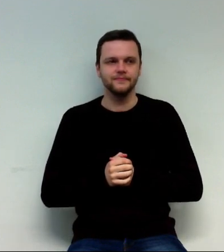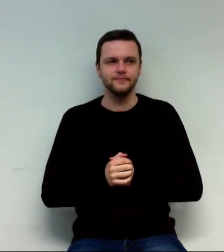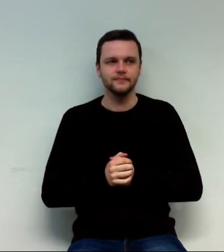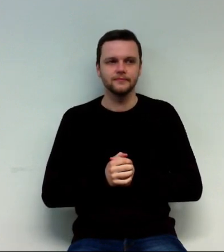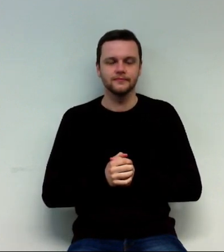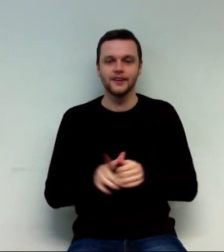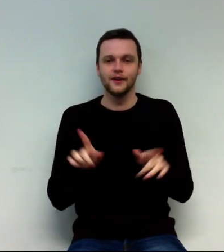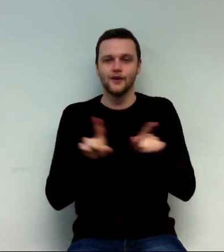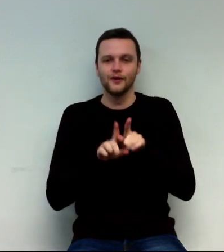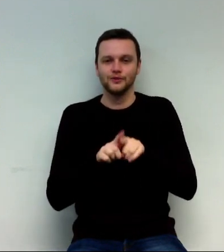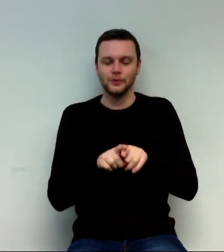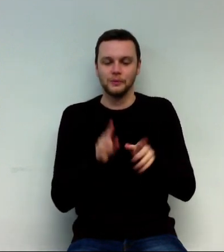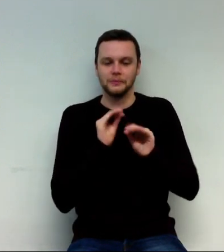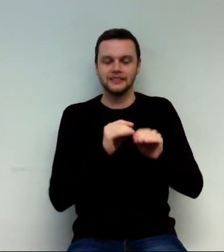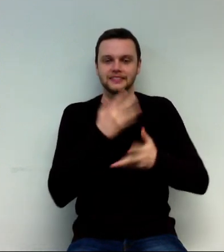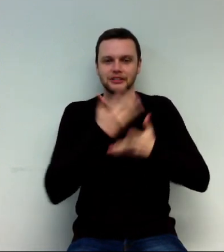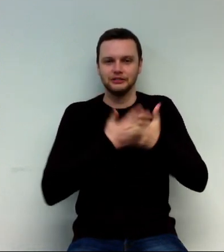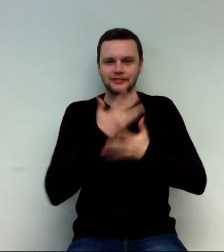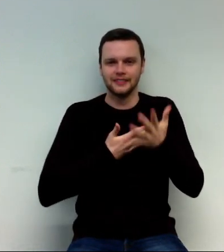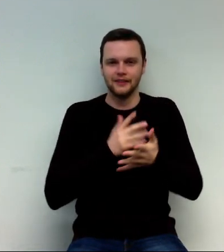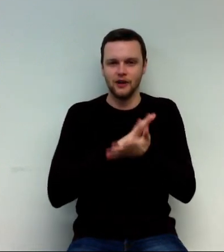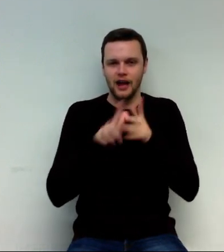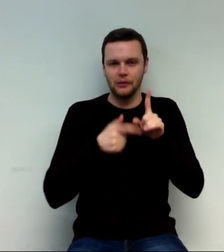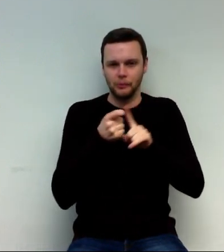sign for Hufflepuff, so I've had a great day.